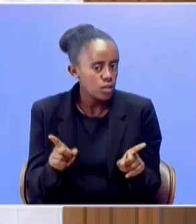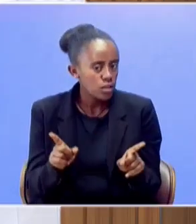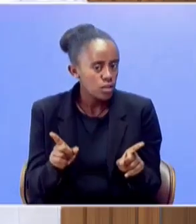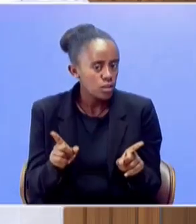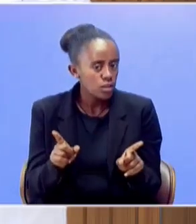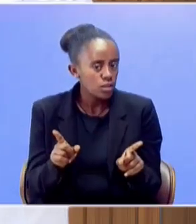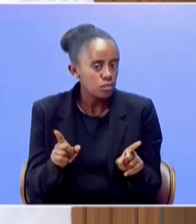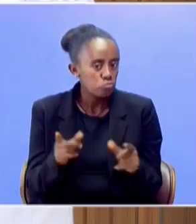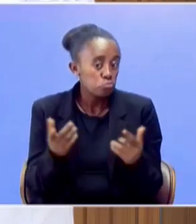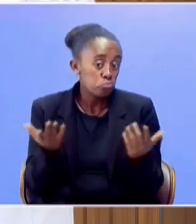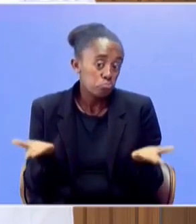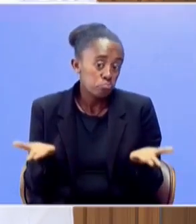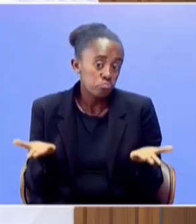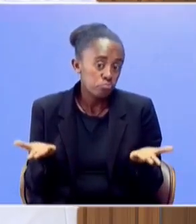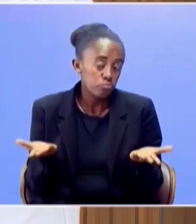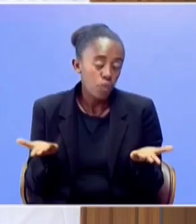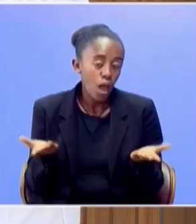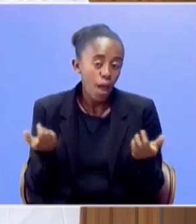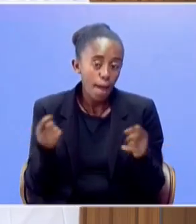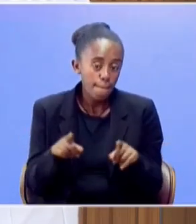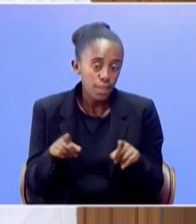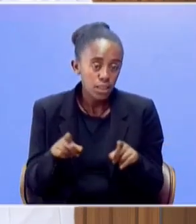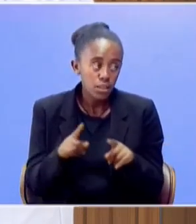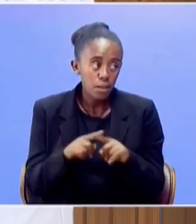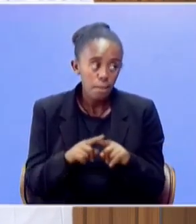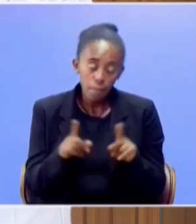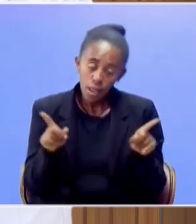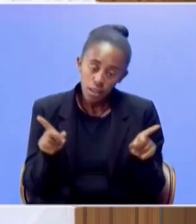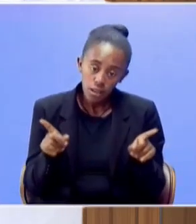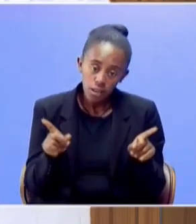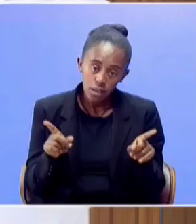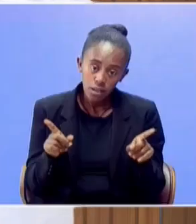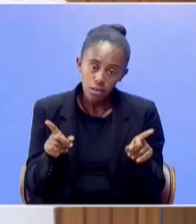something happened. But,